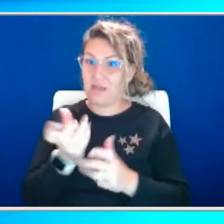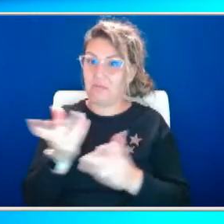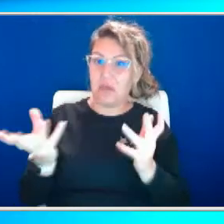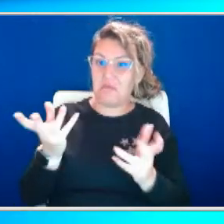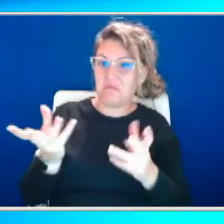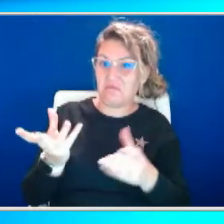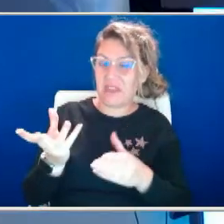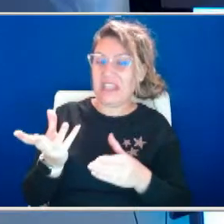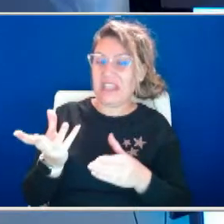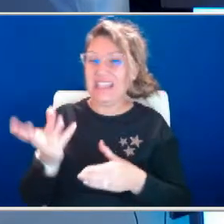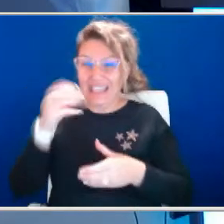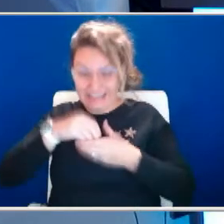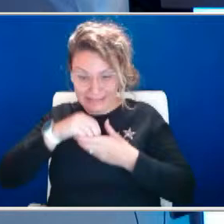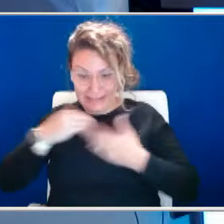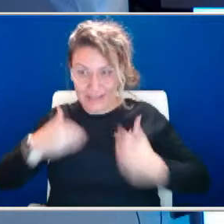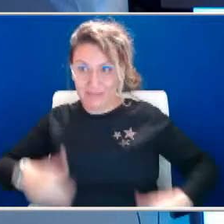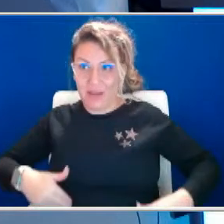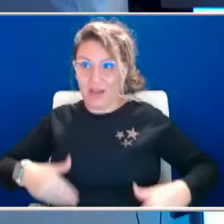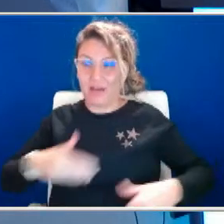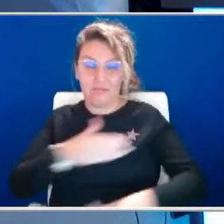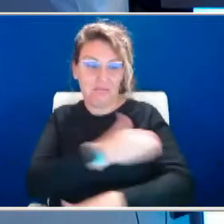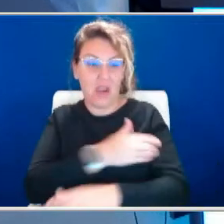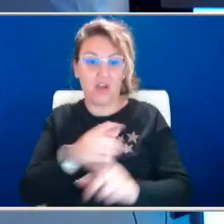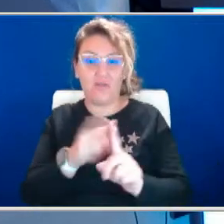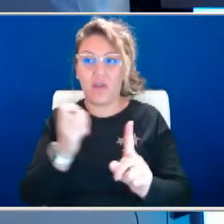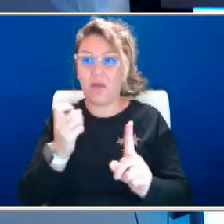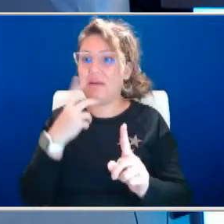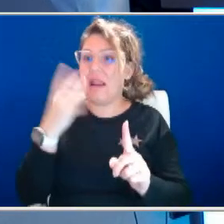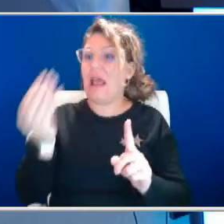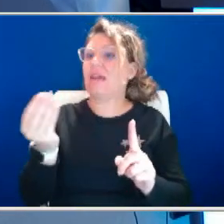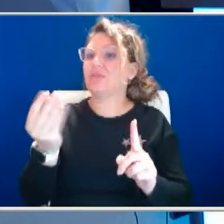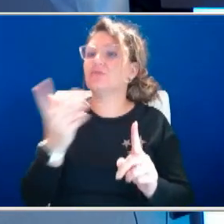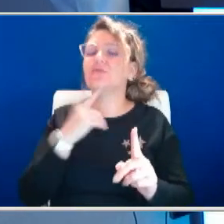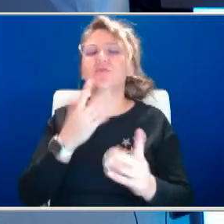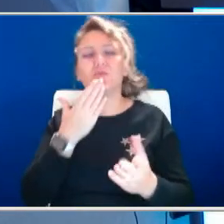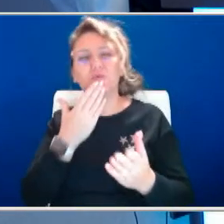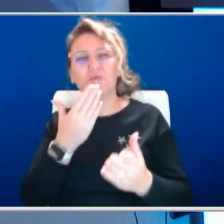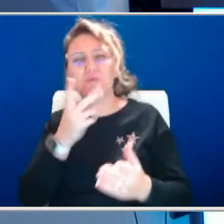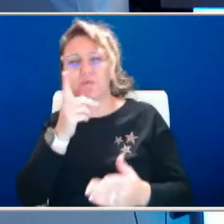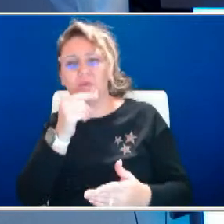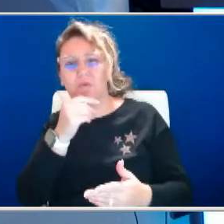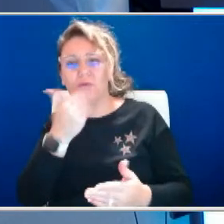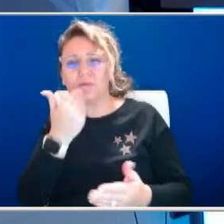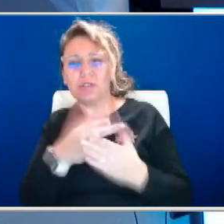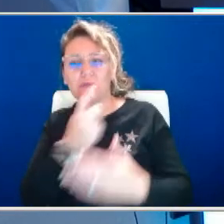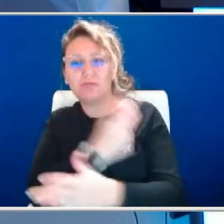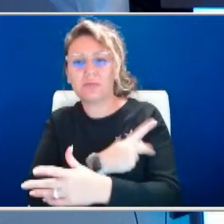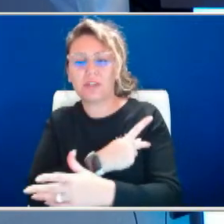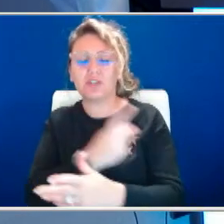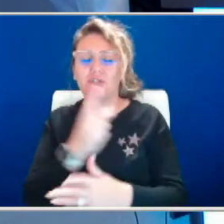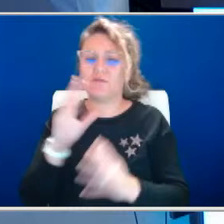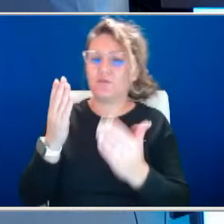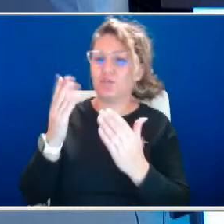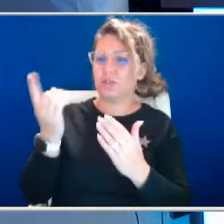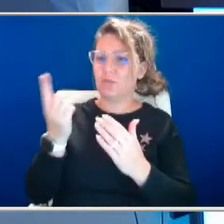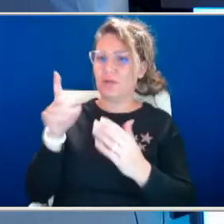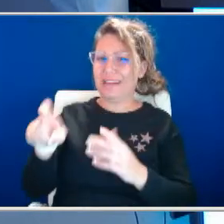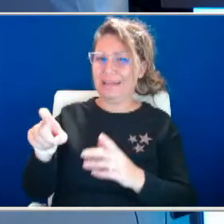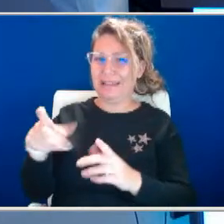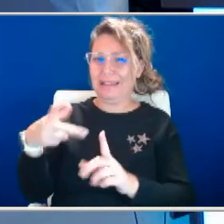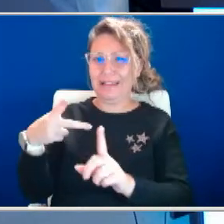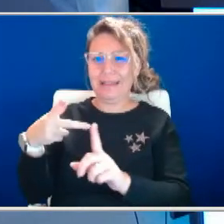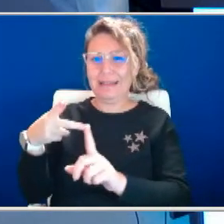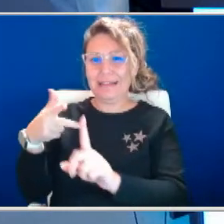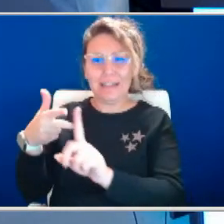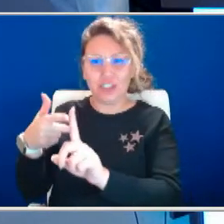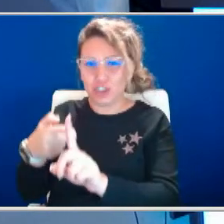source. Doctor, who makes a good patient for this versus somebody who might just need an injection? And why would it work for